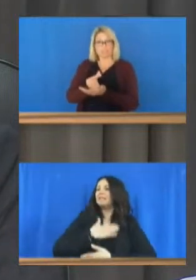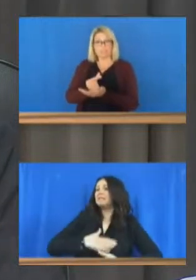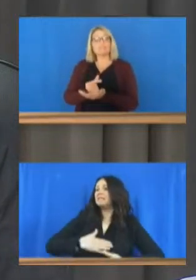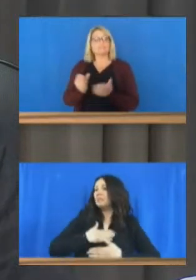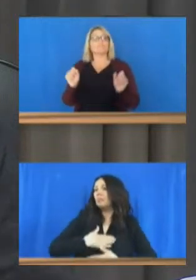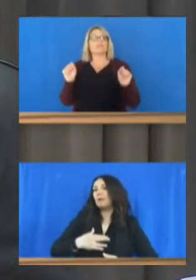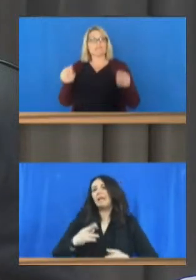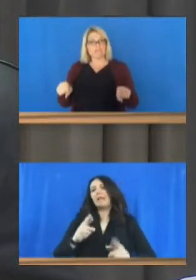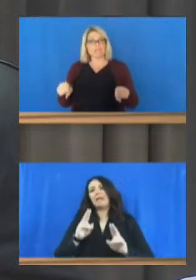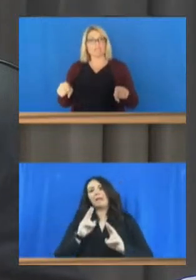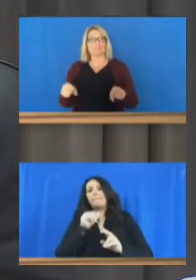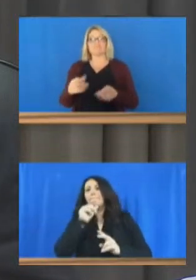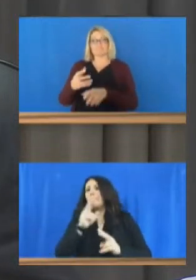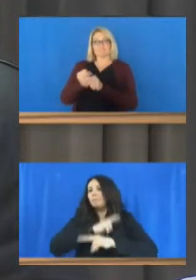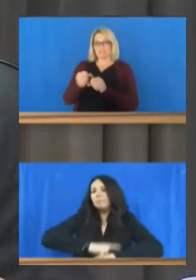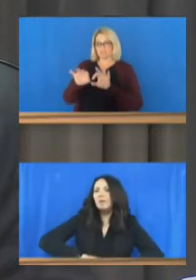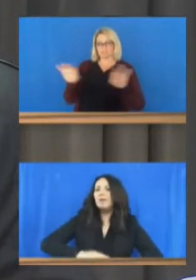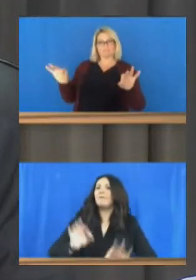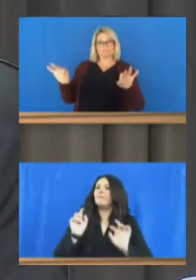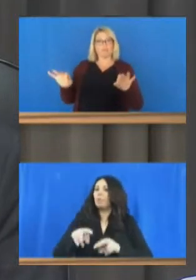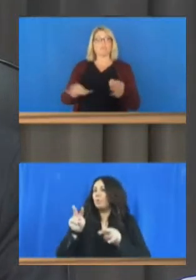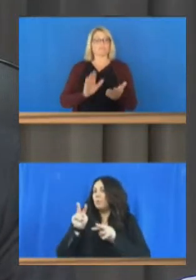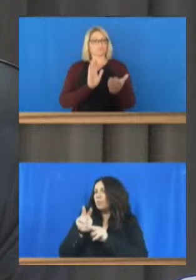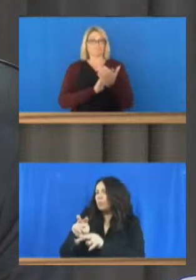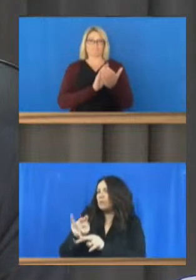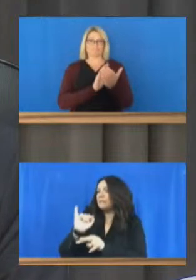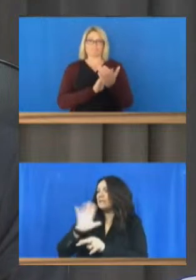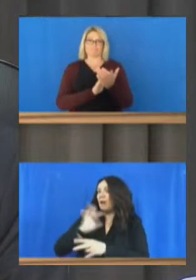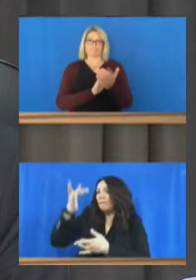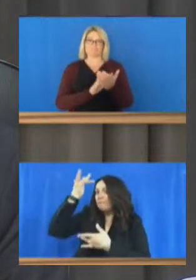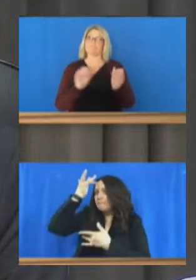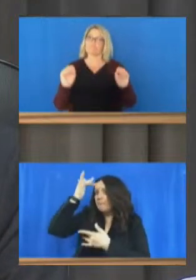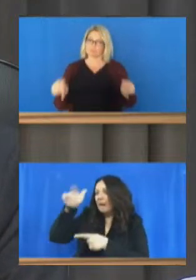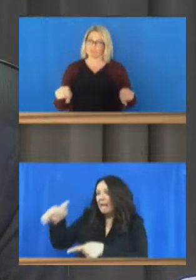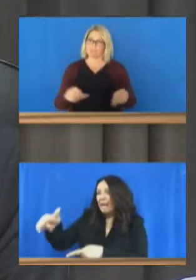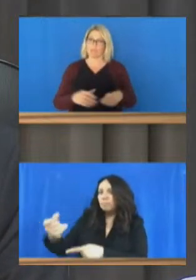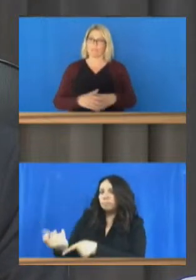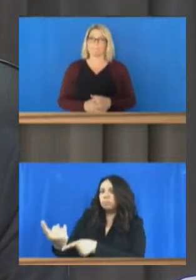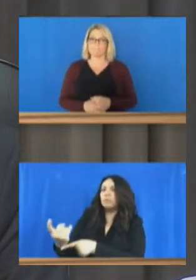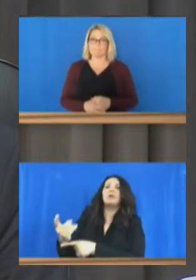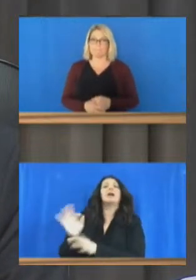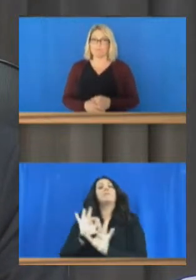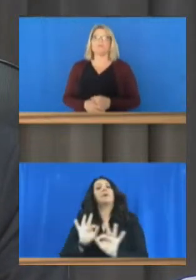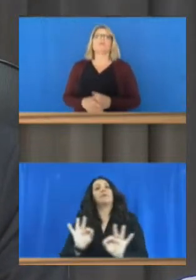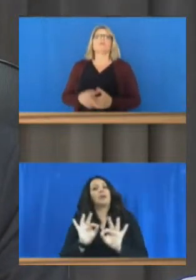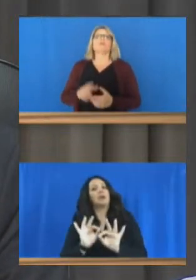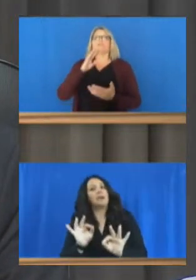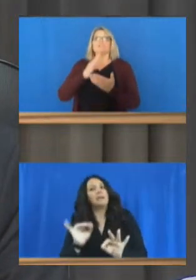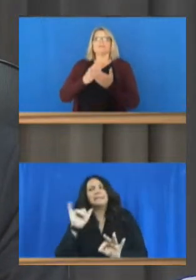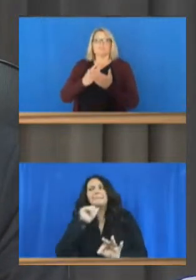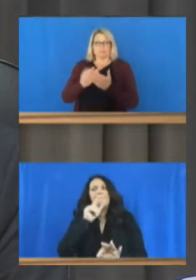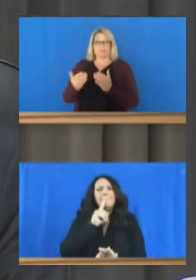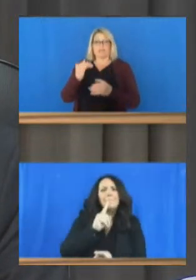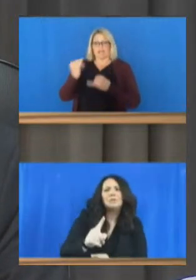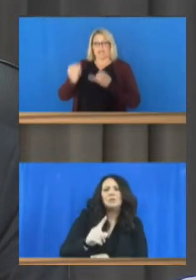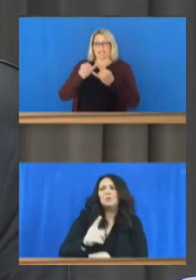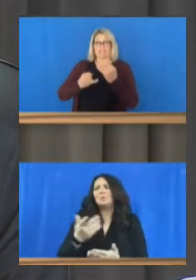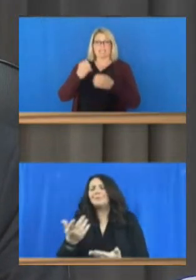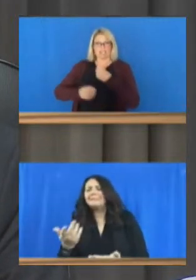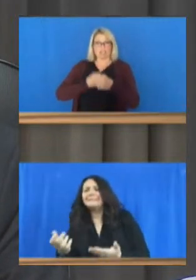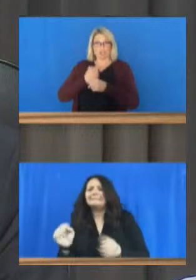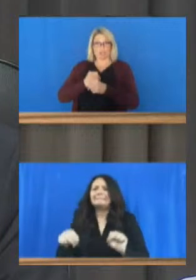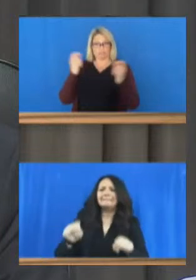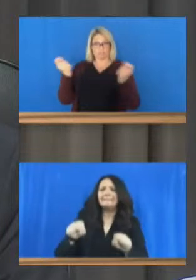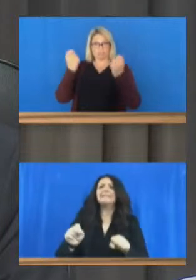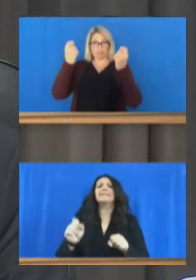of the venue hosting the event. So, for example, if it's at a school, they'll have to follow the school's operational plan. If an event's being held